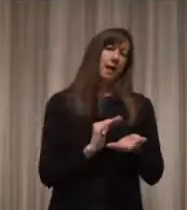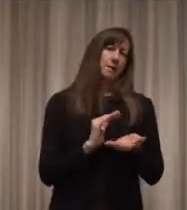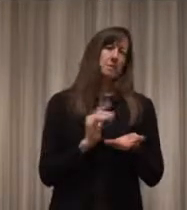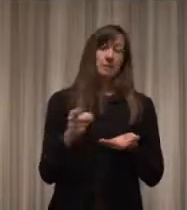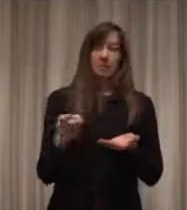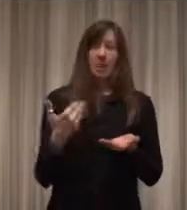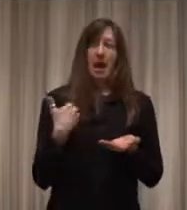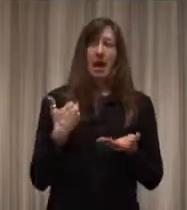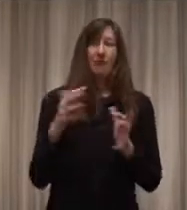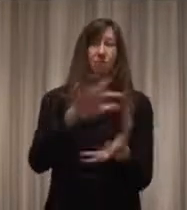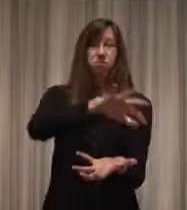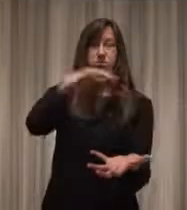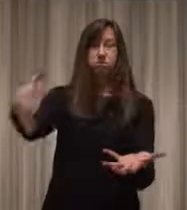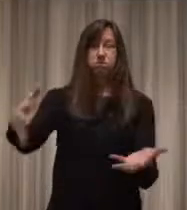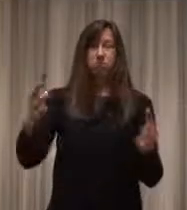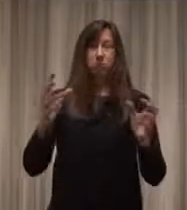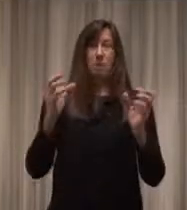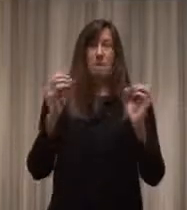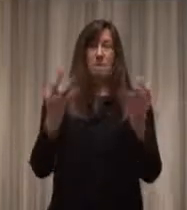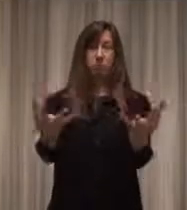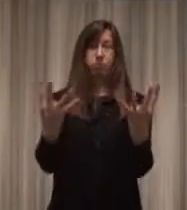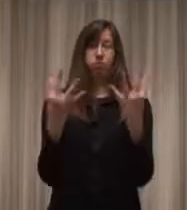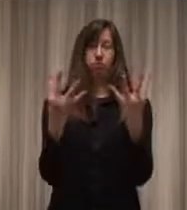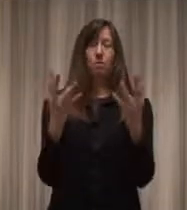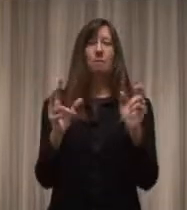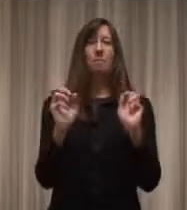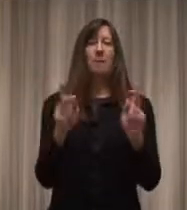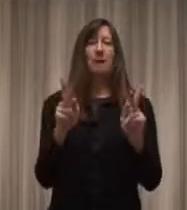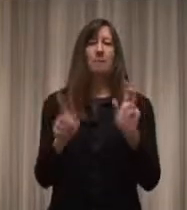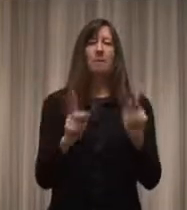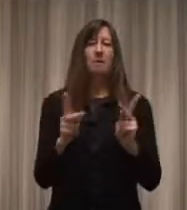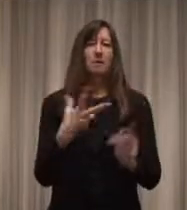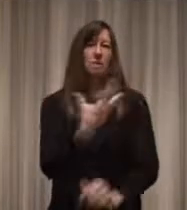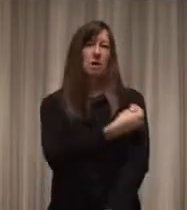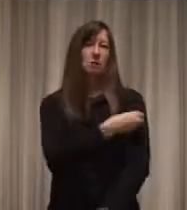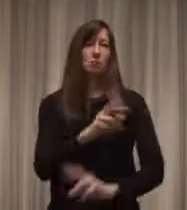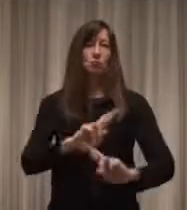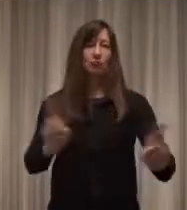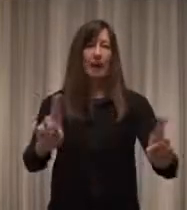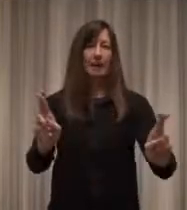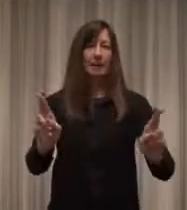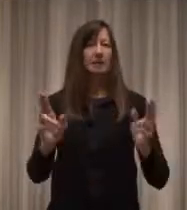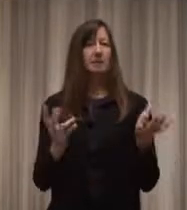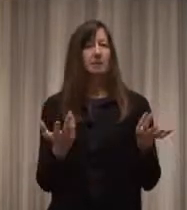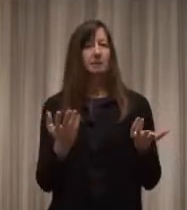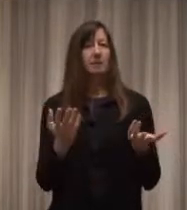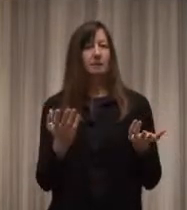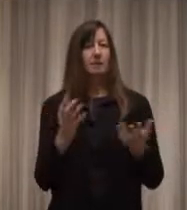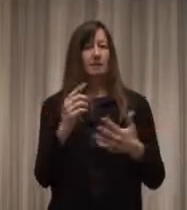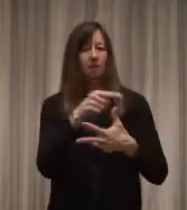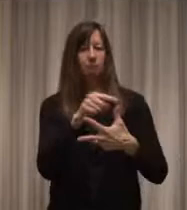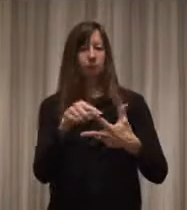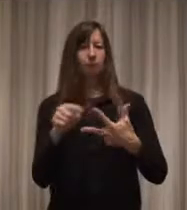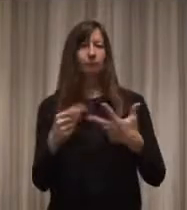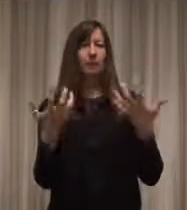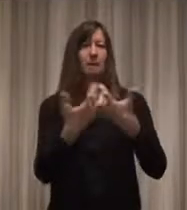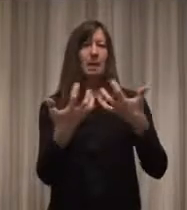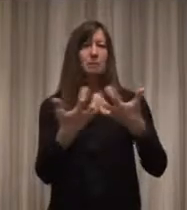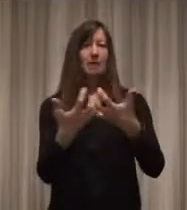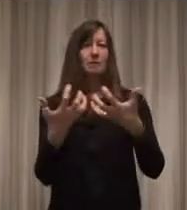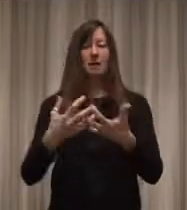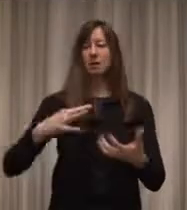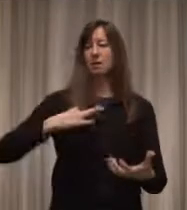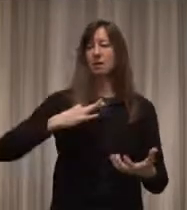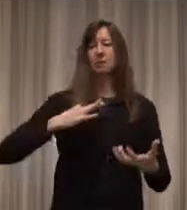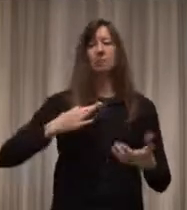what you can do is sign up with the county, which many have done, well over 20,000 now, and know that you are signed